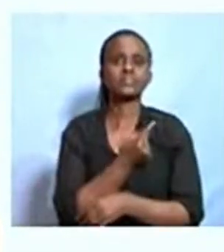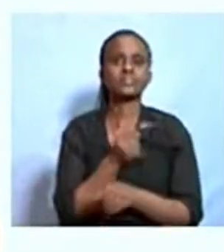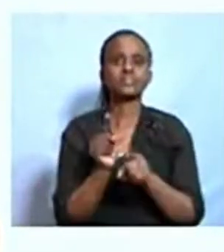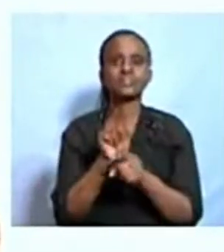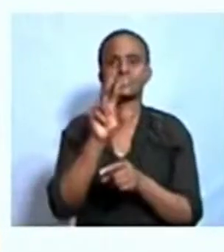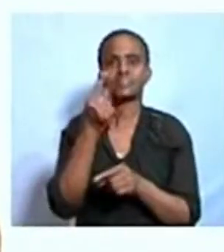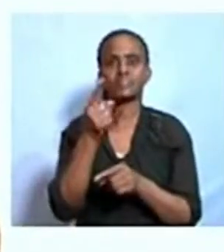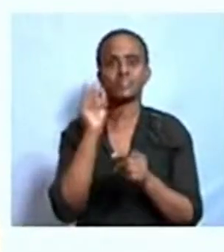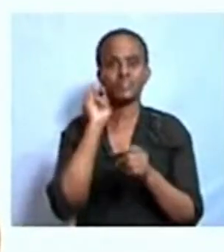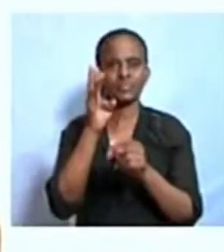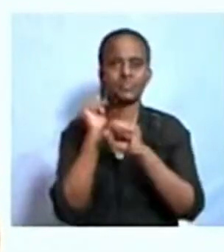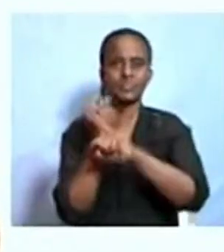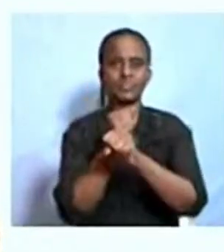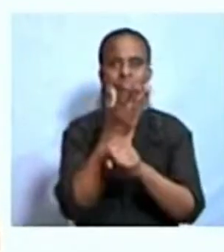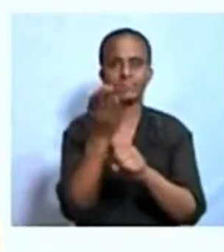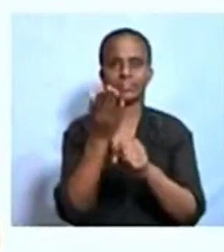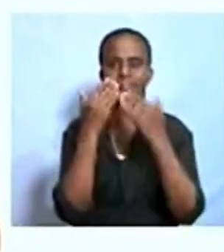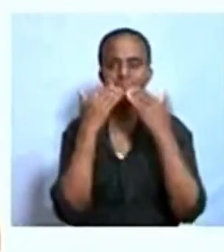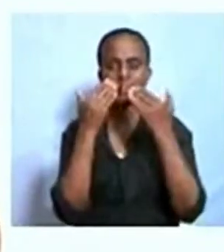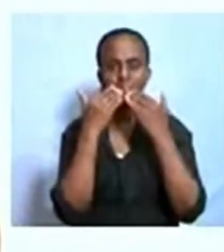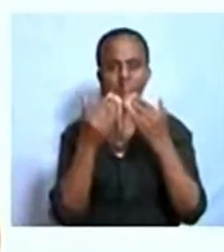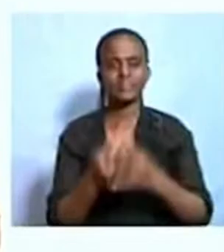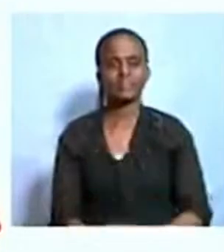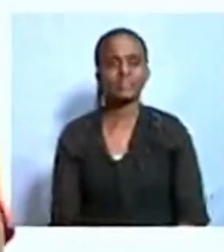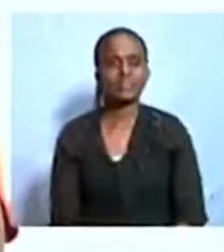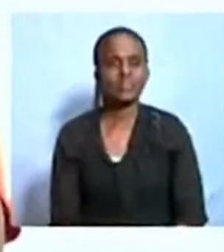is going to protect you. I thank you.